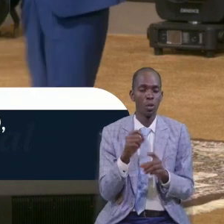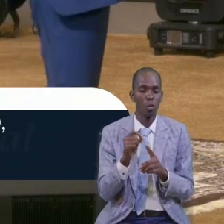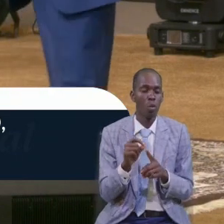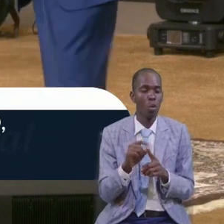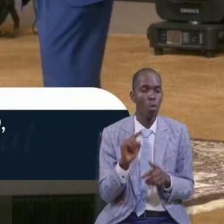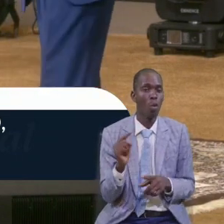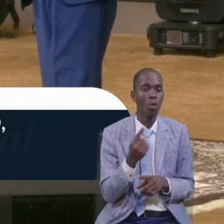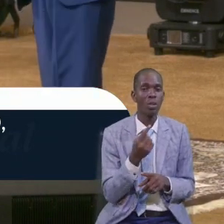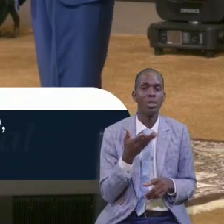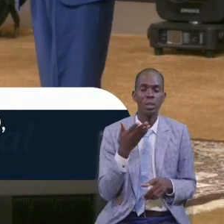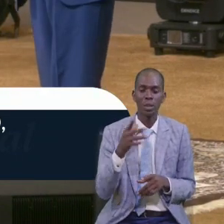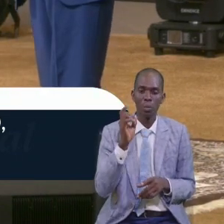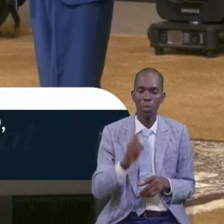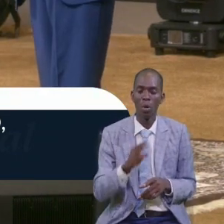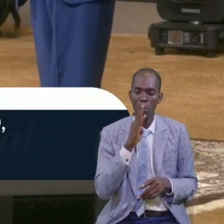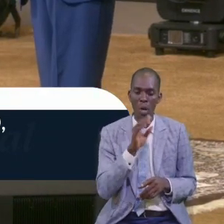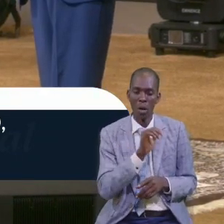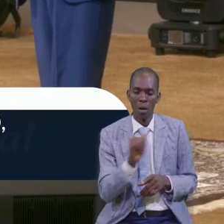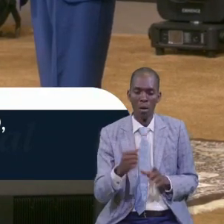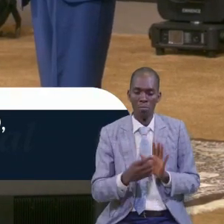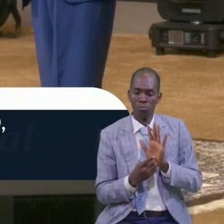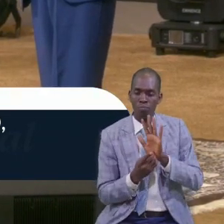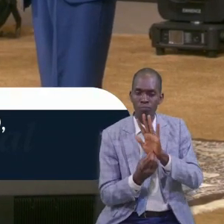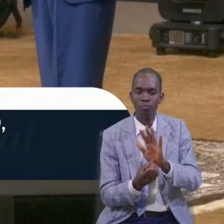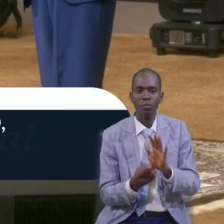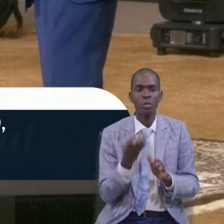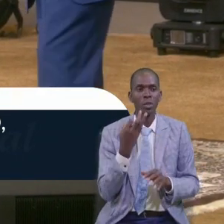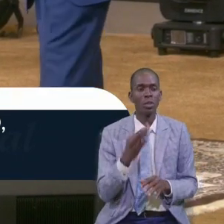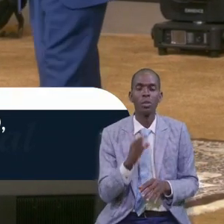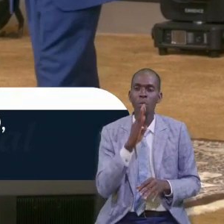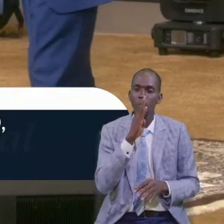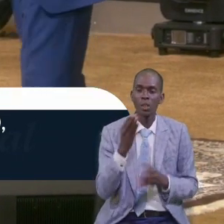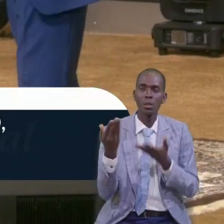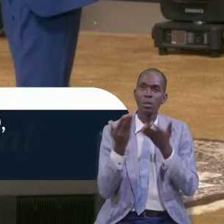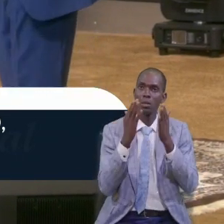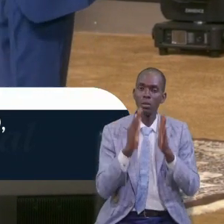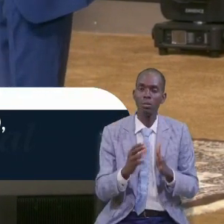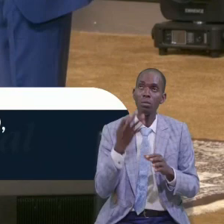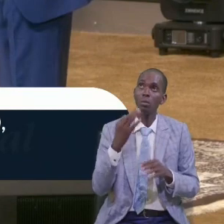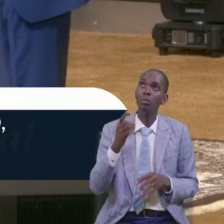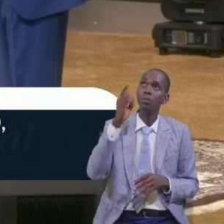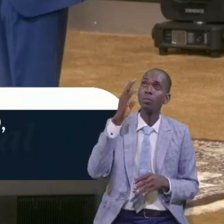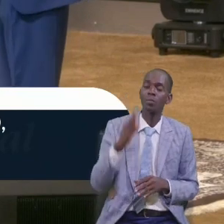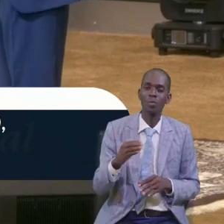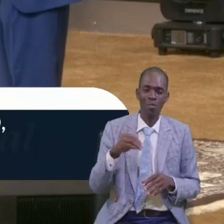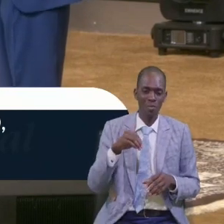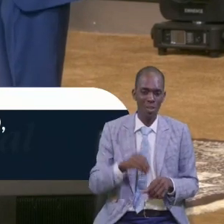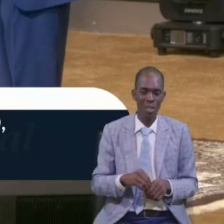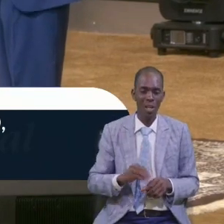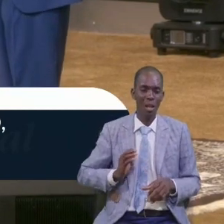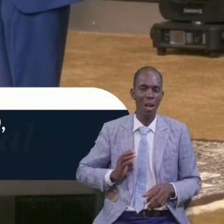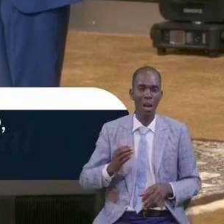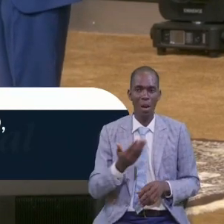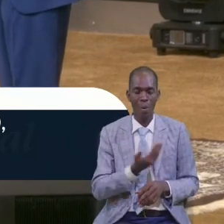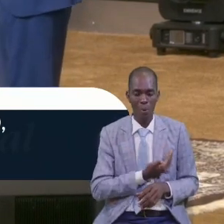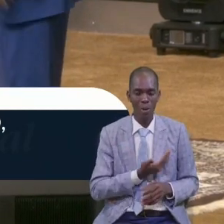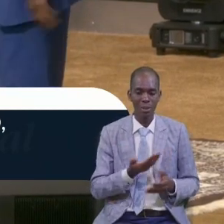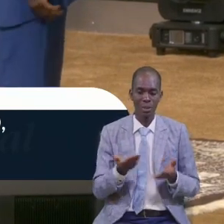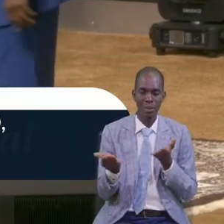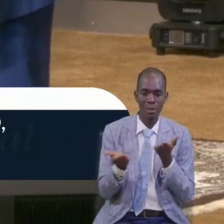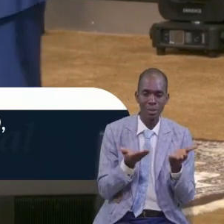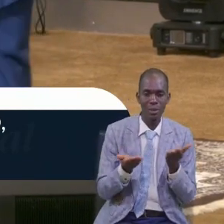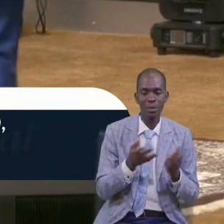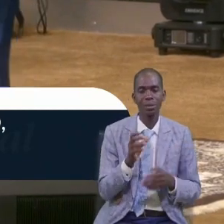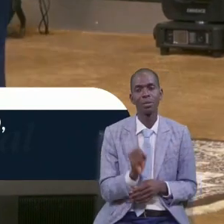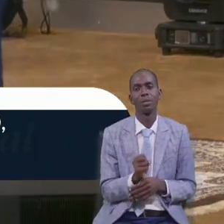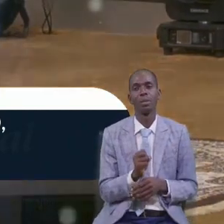must be the demonstration of being servant of the Lord as we reflect that in servanthood. It